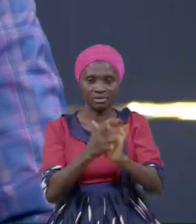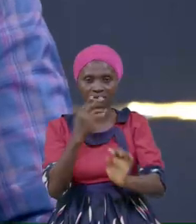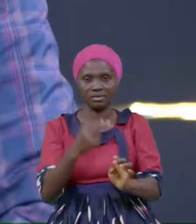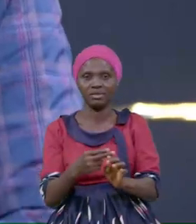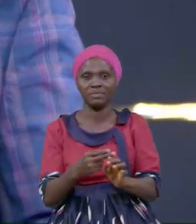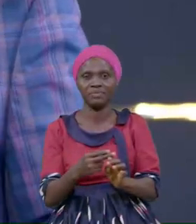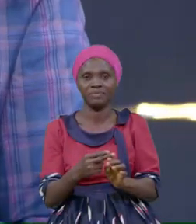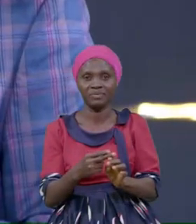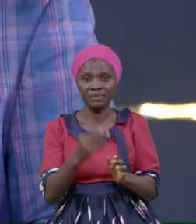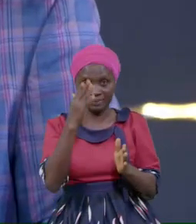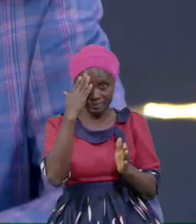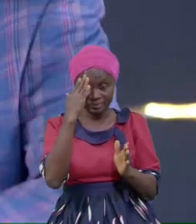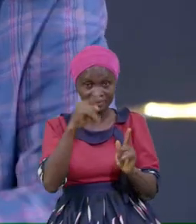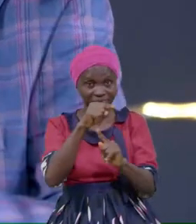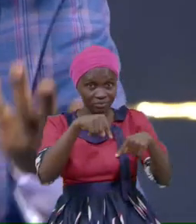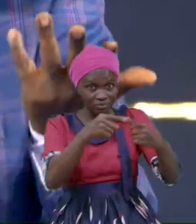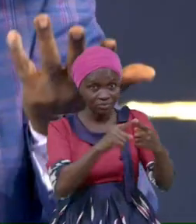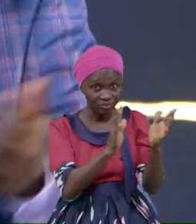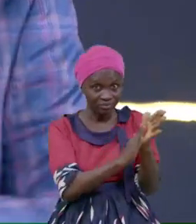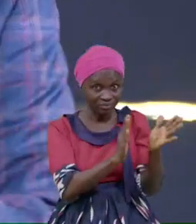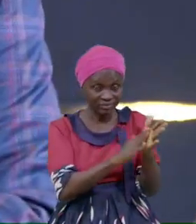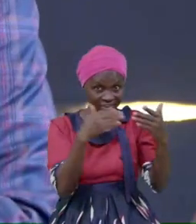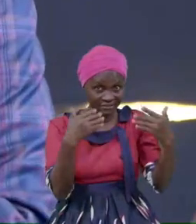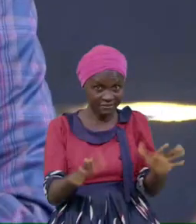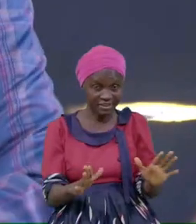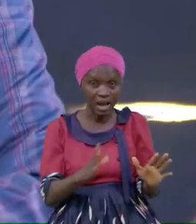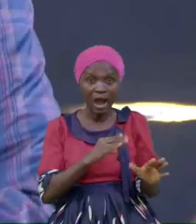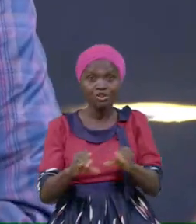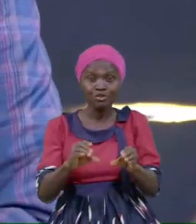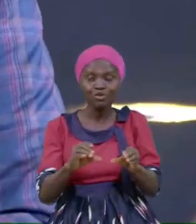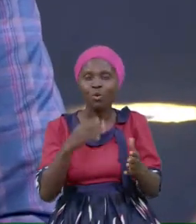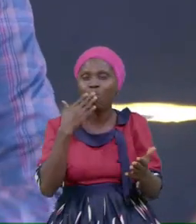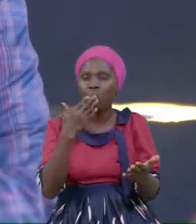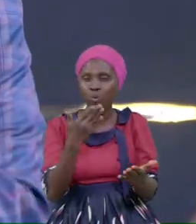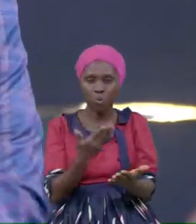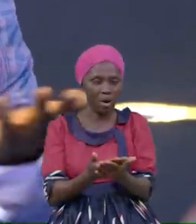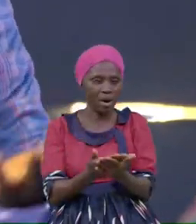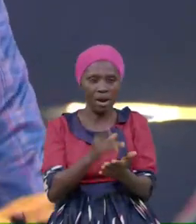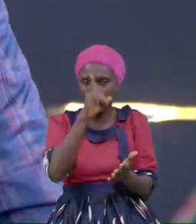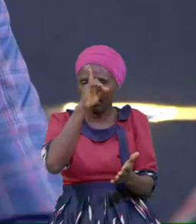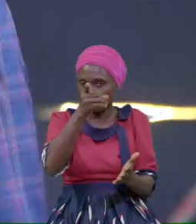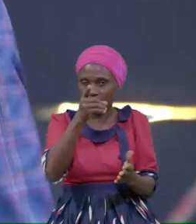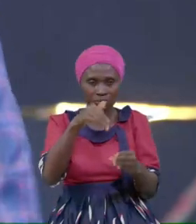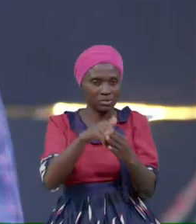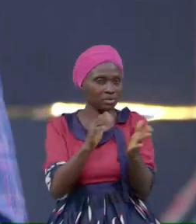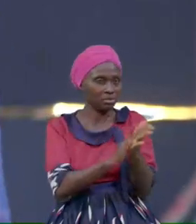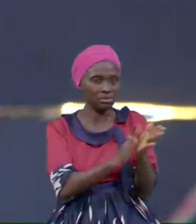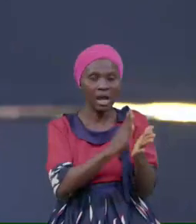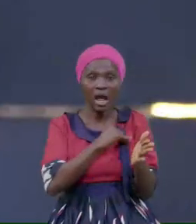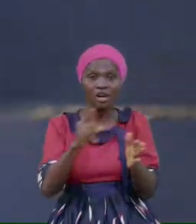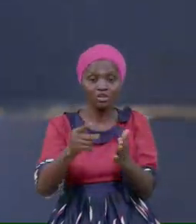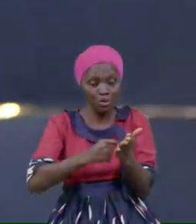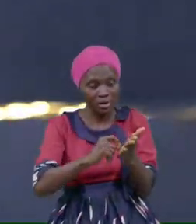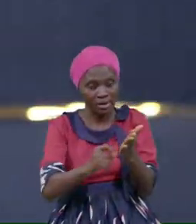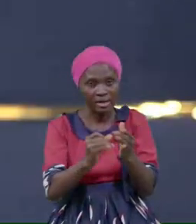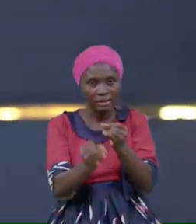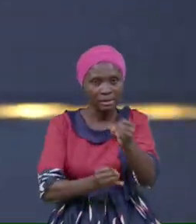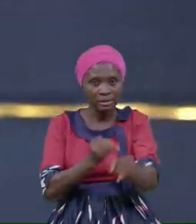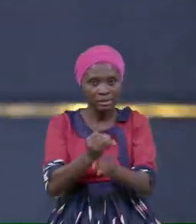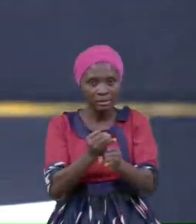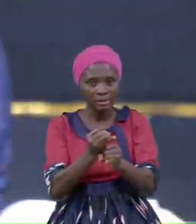come out, and you're doing well. You take international exam, and you succeed. And then your school will